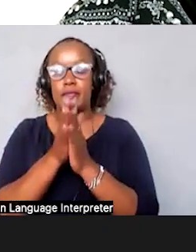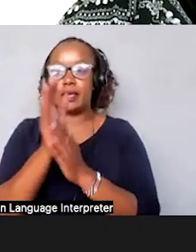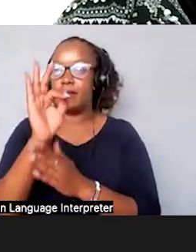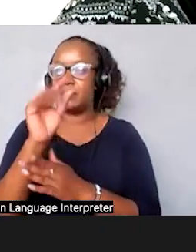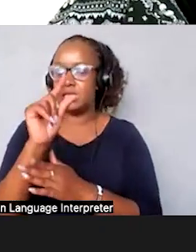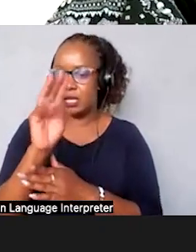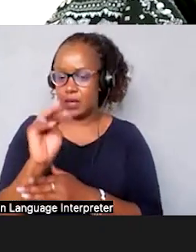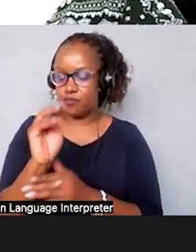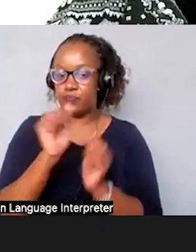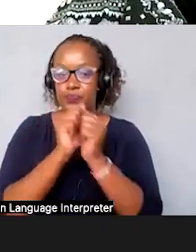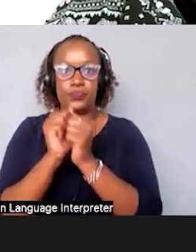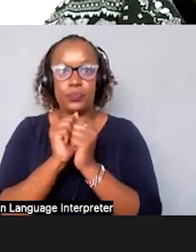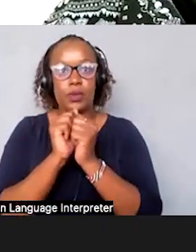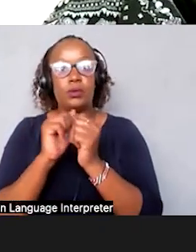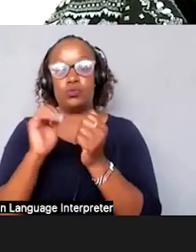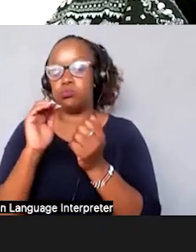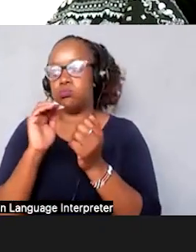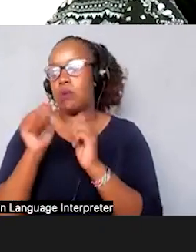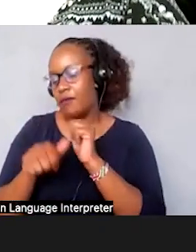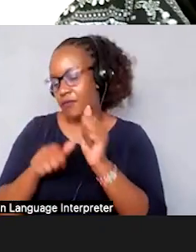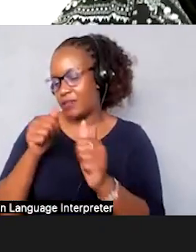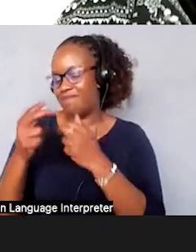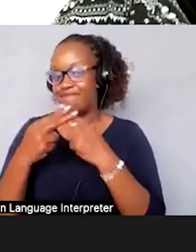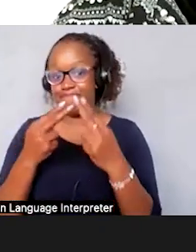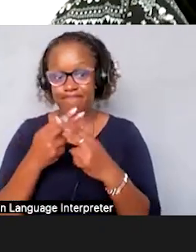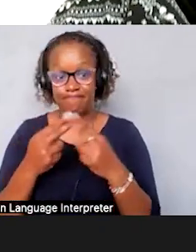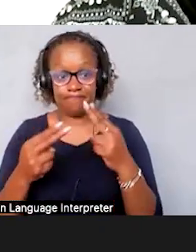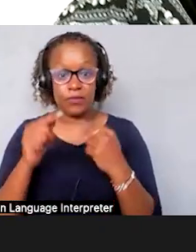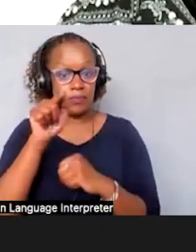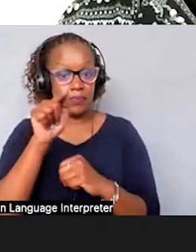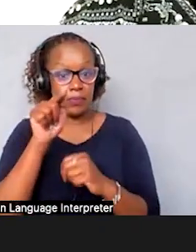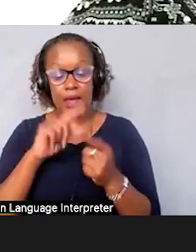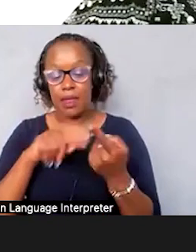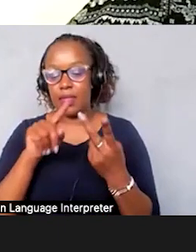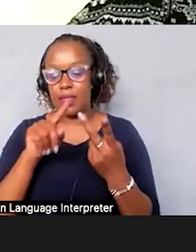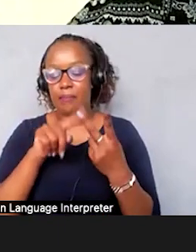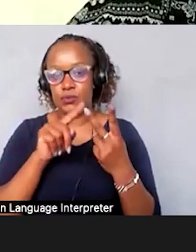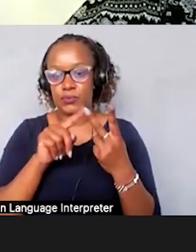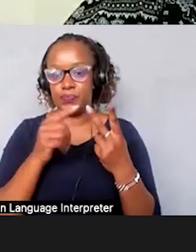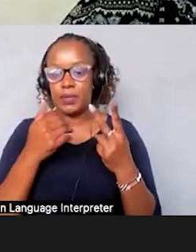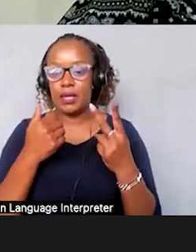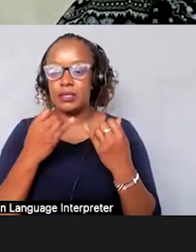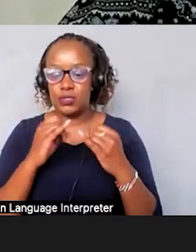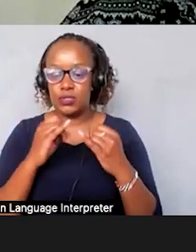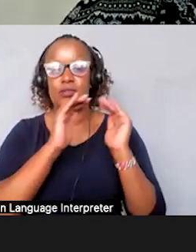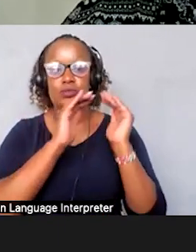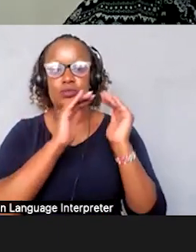avoid duplication of efforts. Secondly, it also harmonizes the